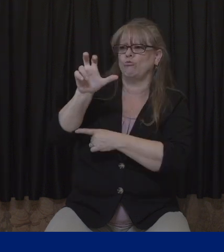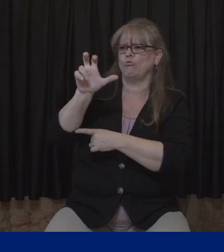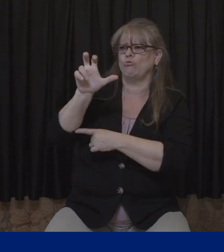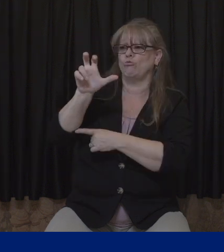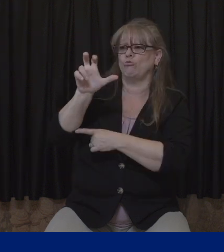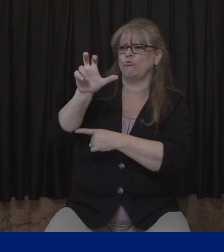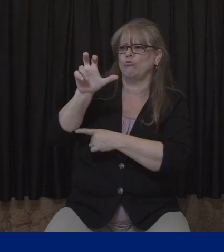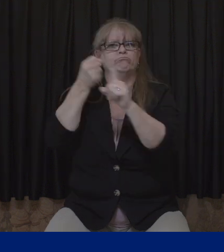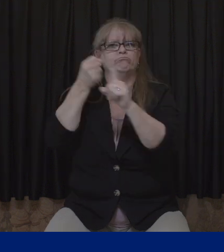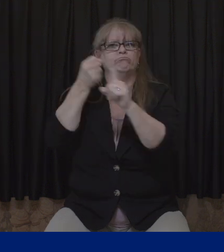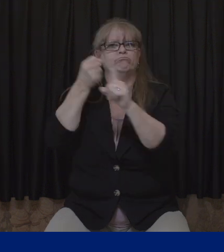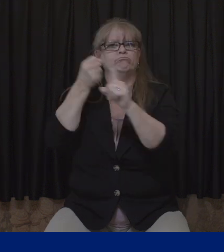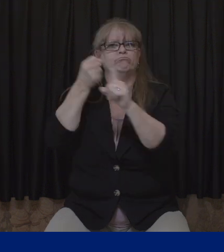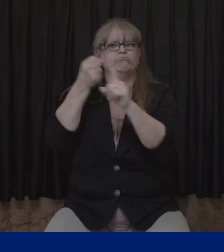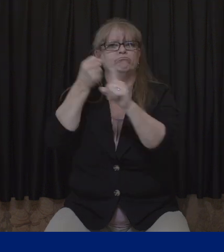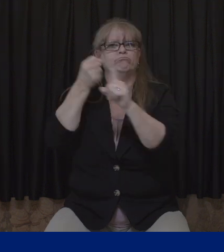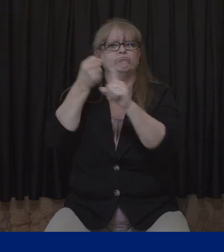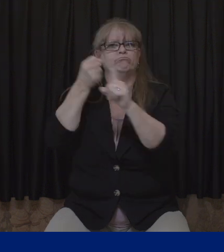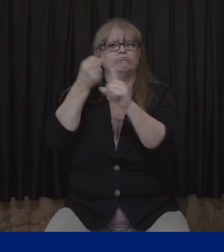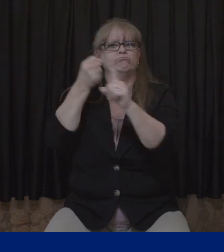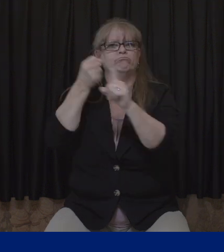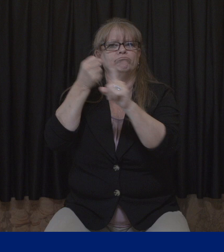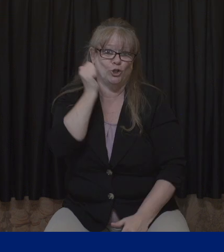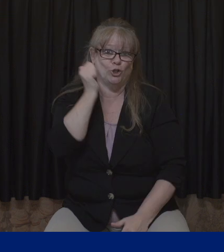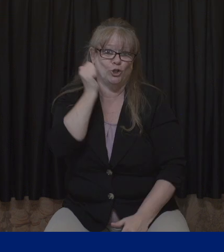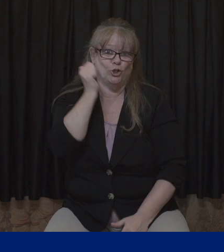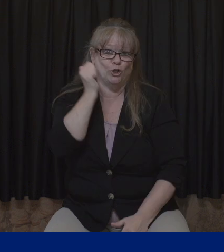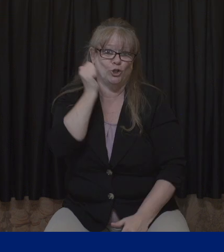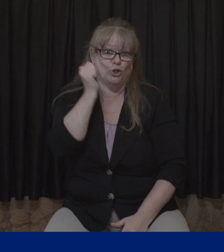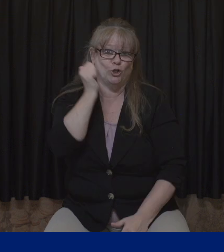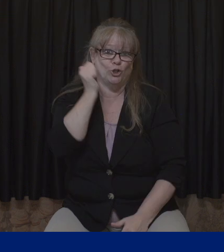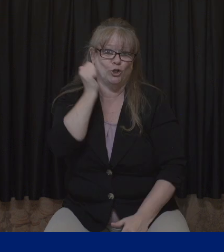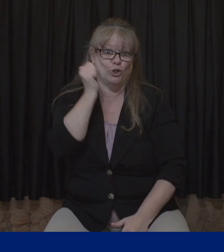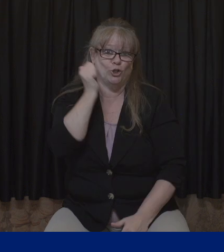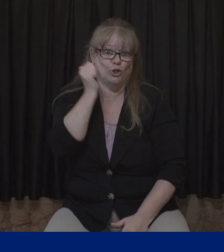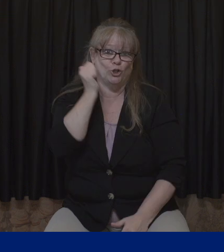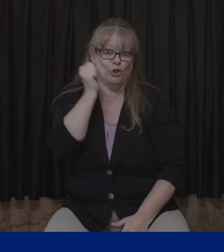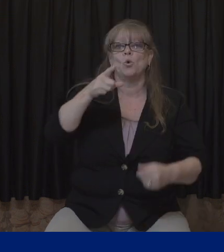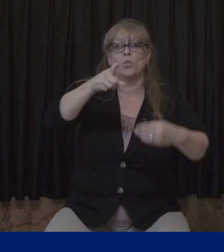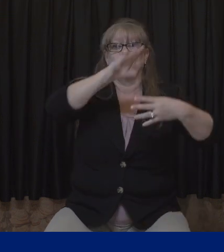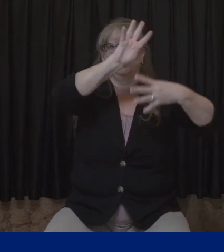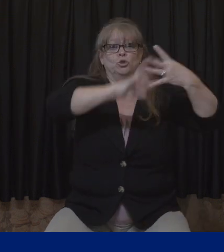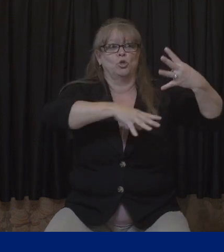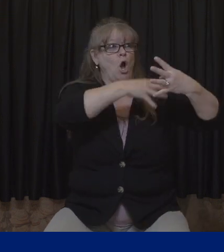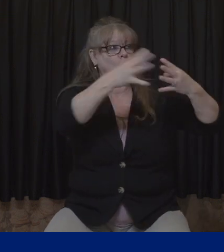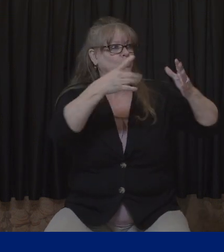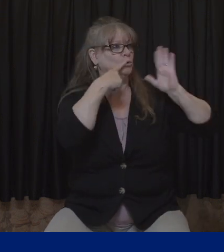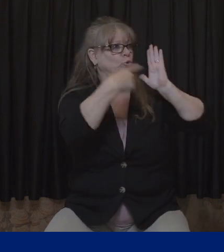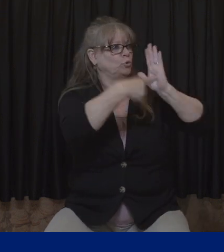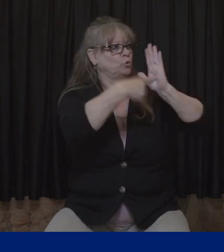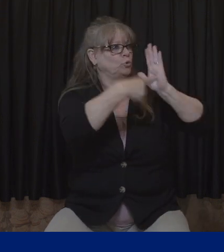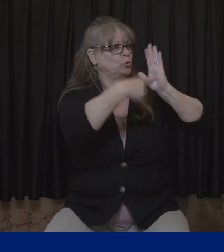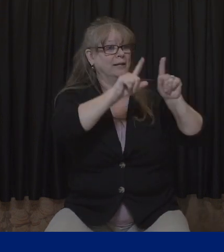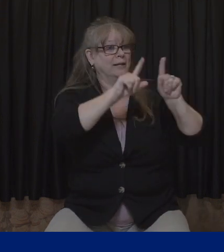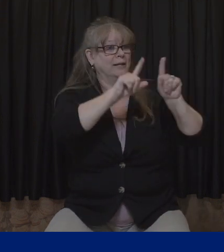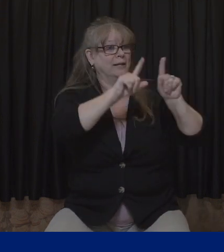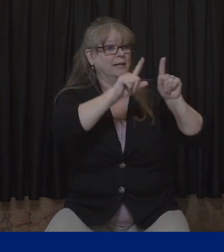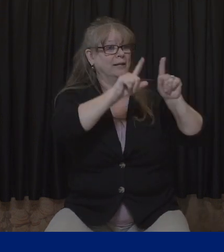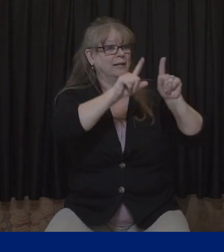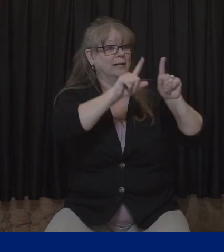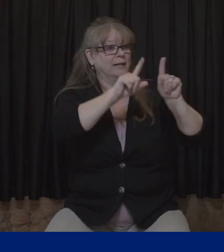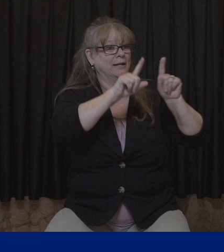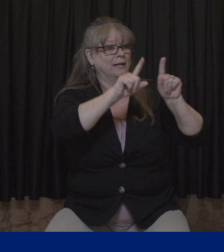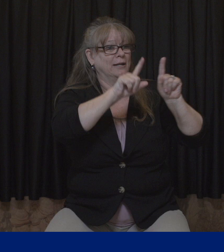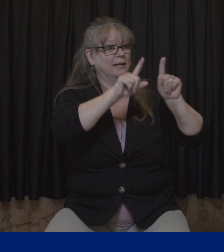way to visualize it. This is something we've been looking at over time. It's how quickly the rate of cases is going up. When we started